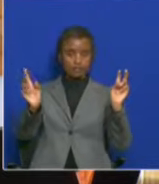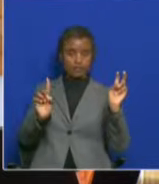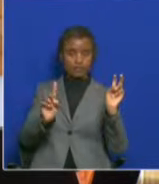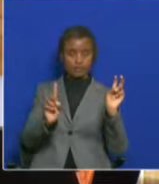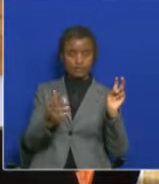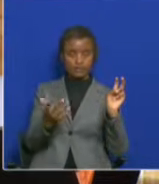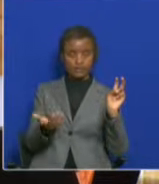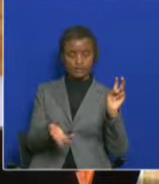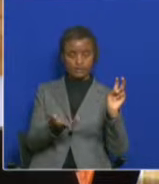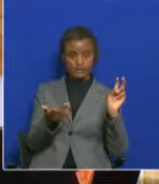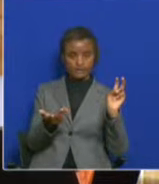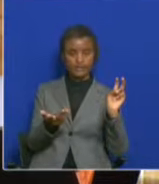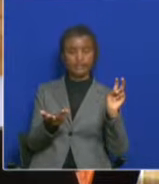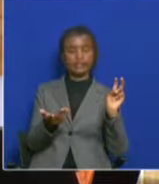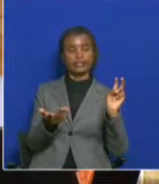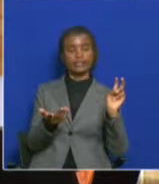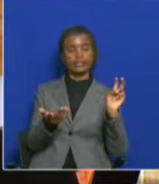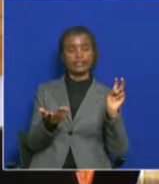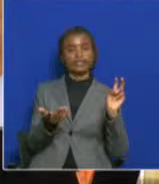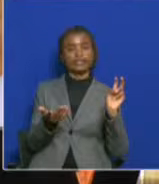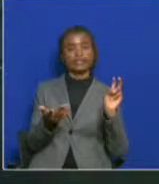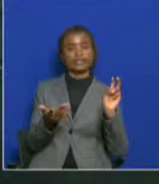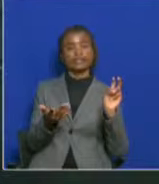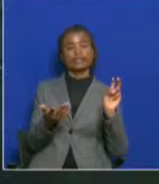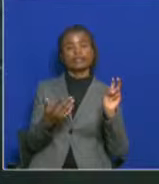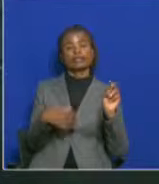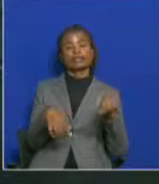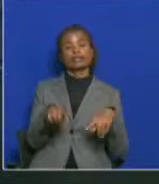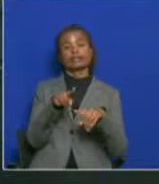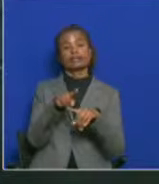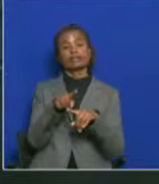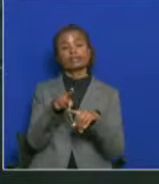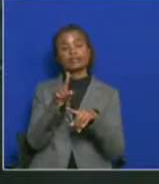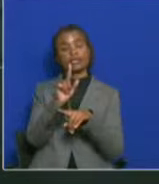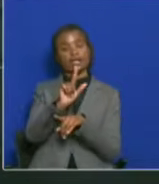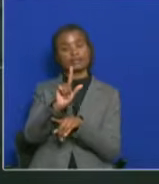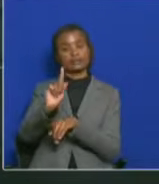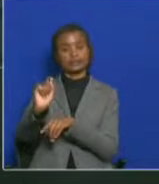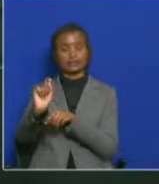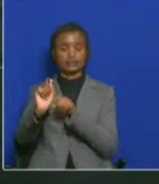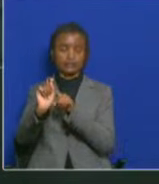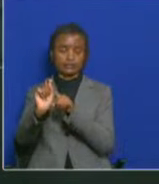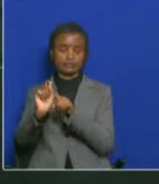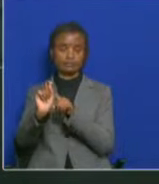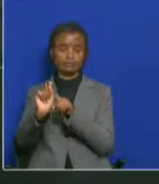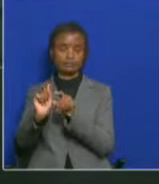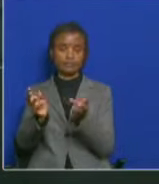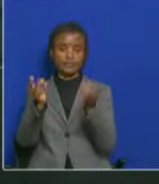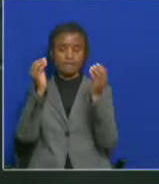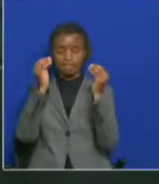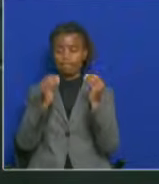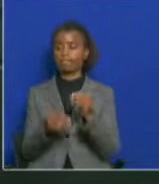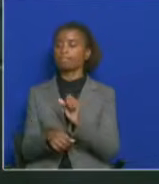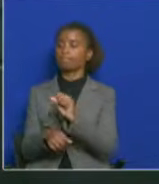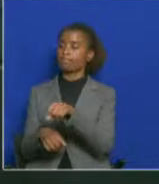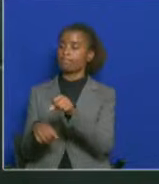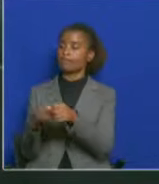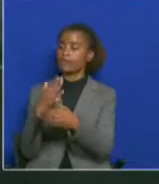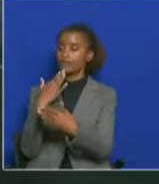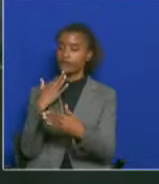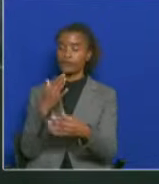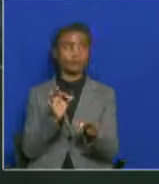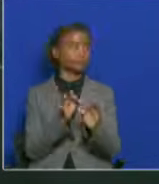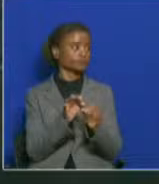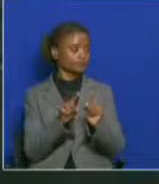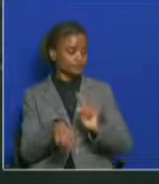awarded, or I don't know how one gets these ranks, granted the rank of Lieutenant General. Yes, yes. No, thank you. I think that's